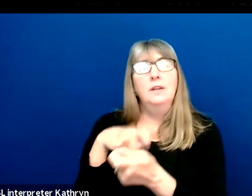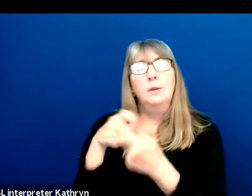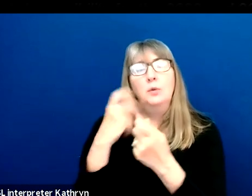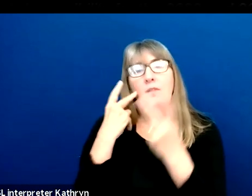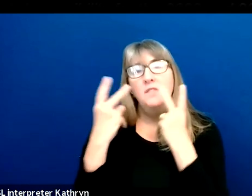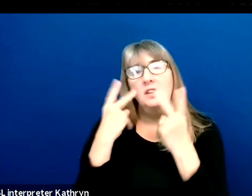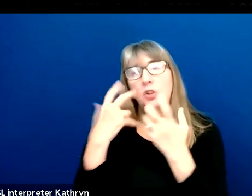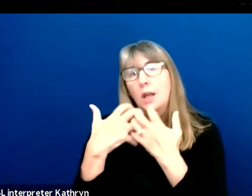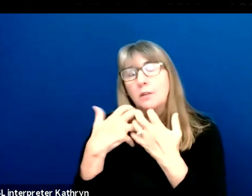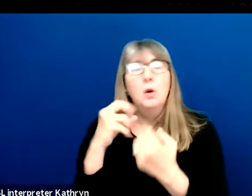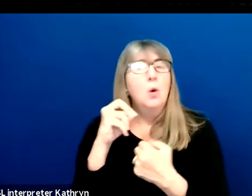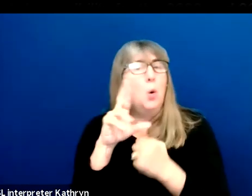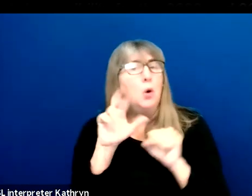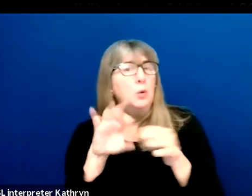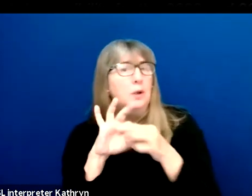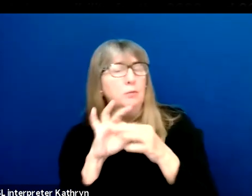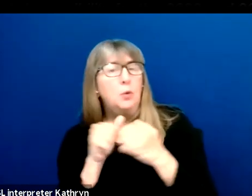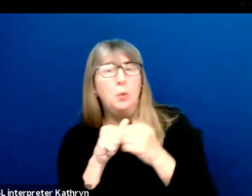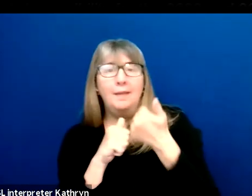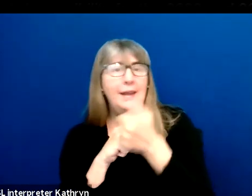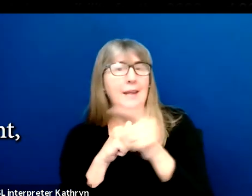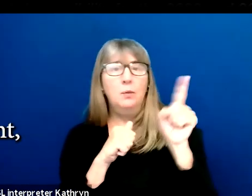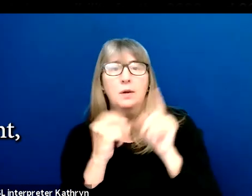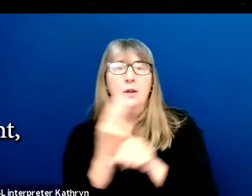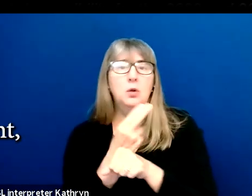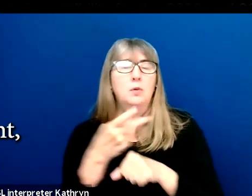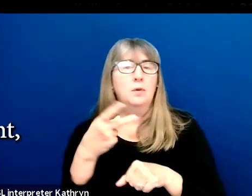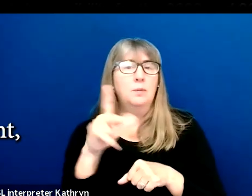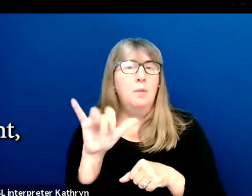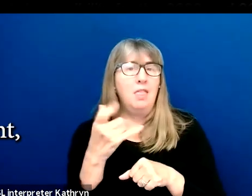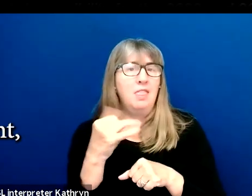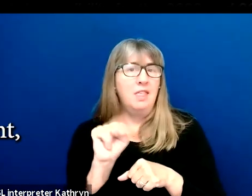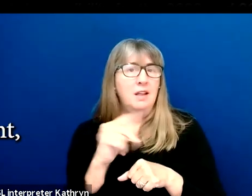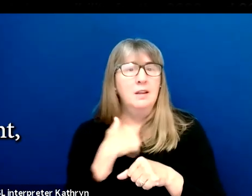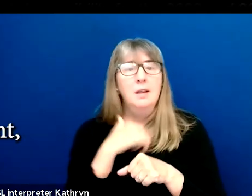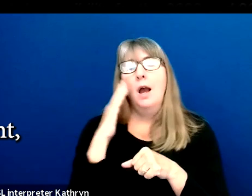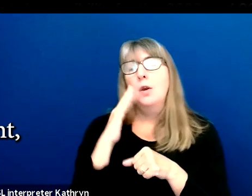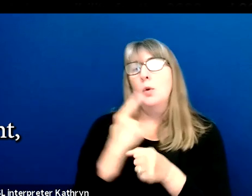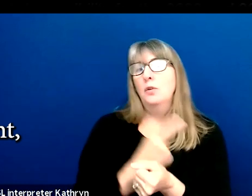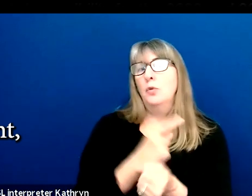or can you do that with anywhere that uses Python? I know as an undergraduate